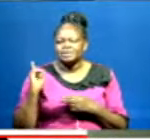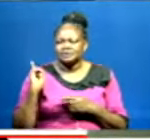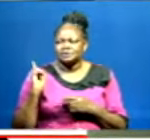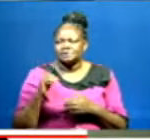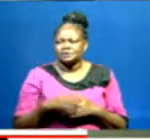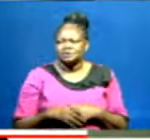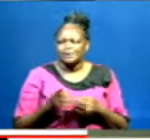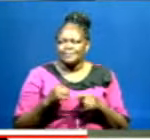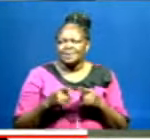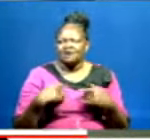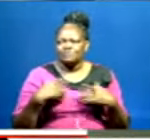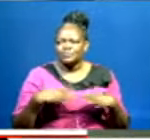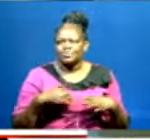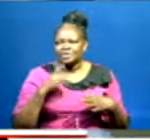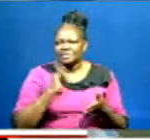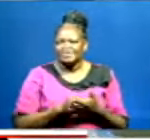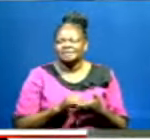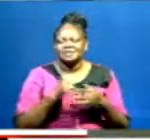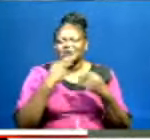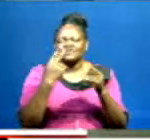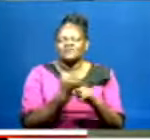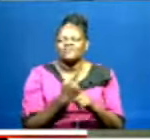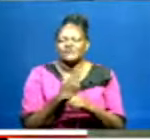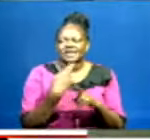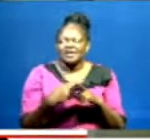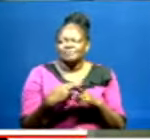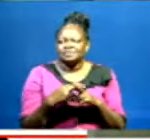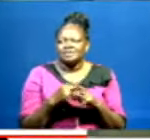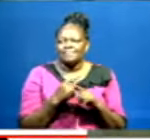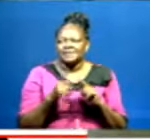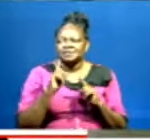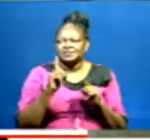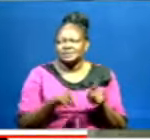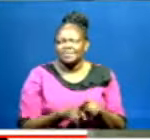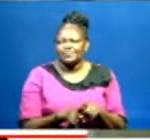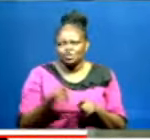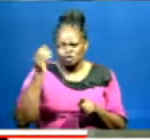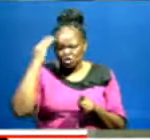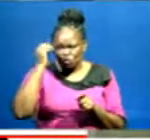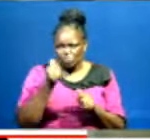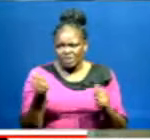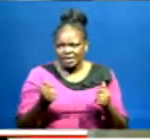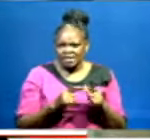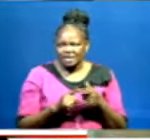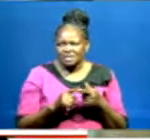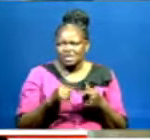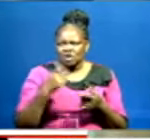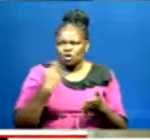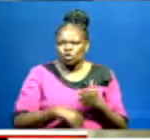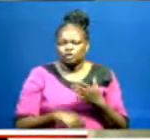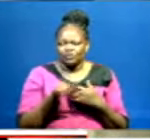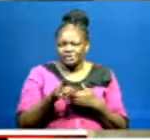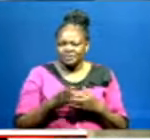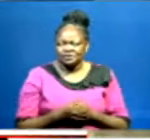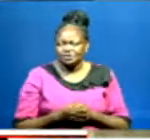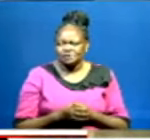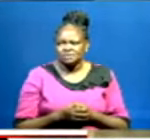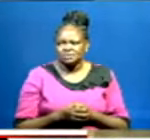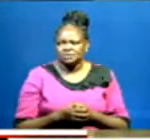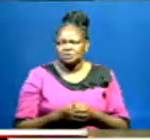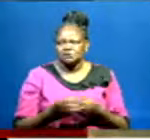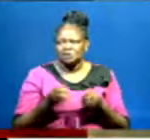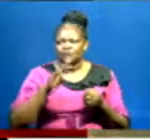Lakini kuna watu wanaita matari, twari, yote ni moja, yanajulikana. Kwa bei yake hii moja, inatoka shilingi